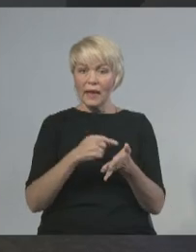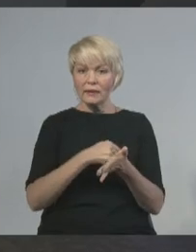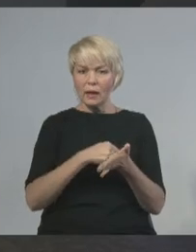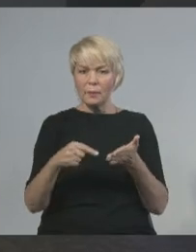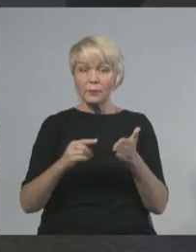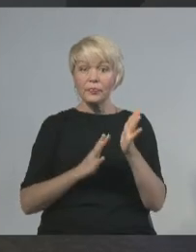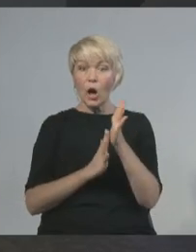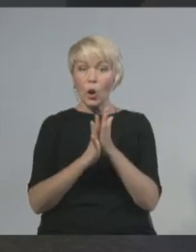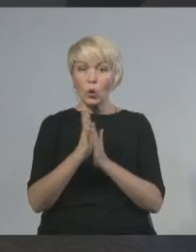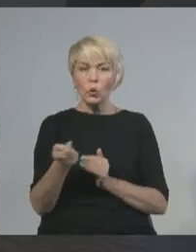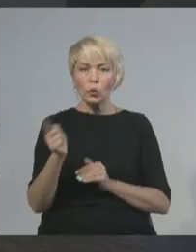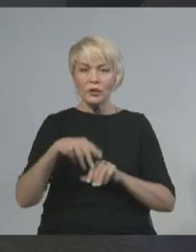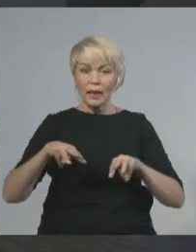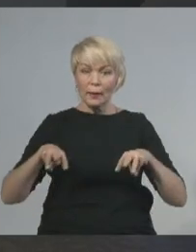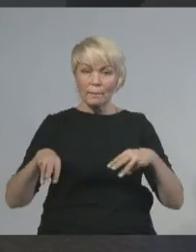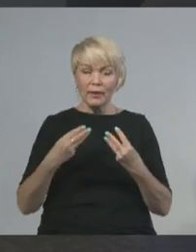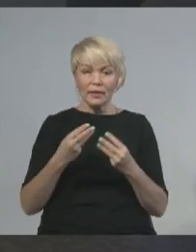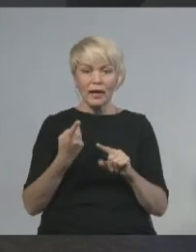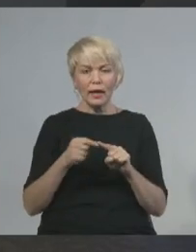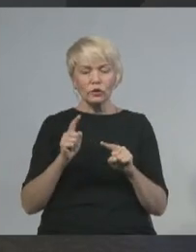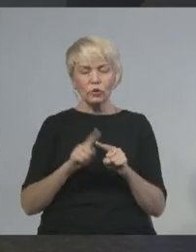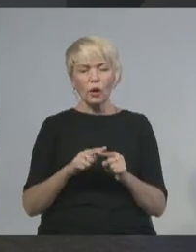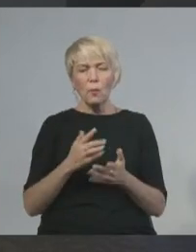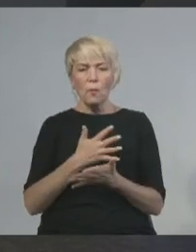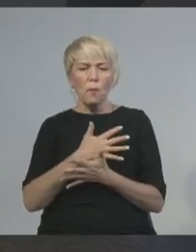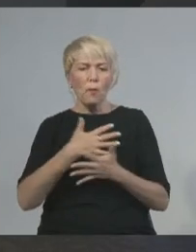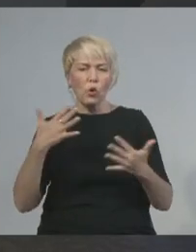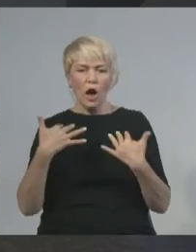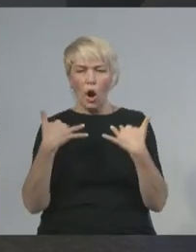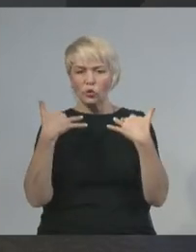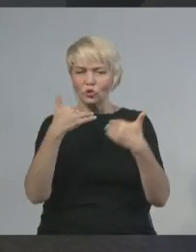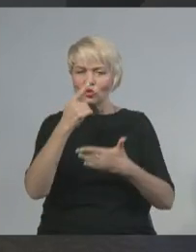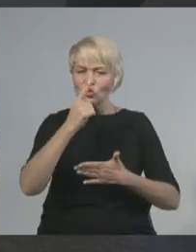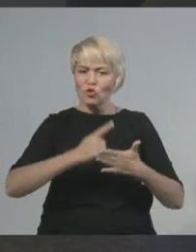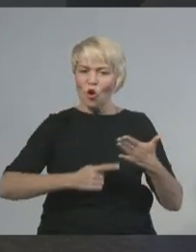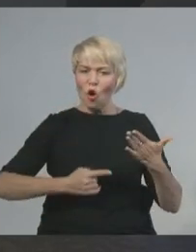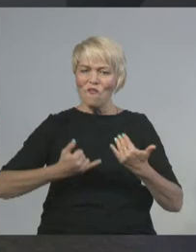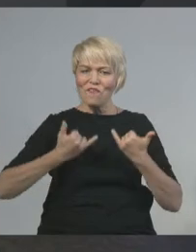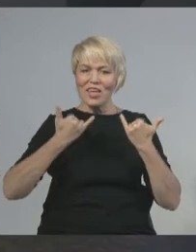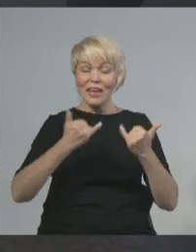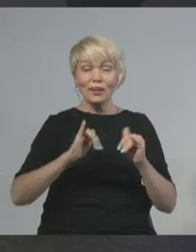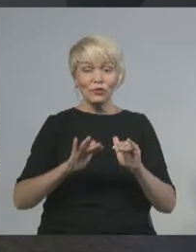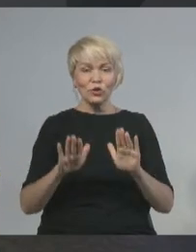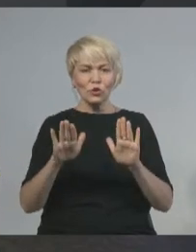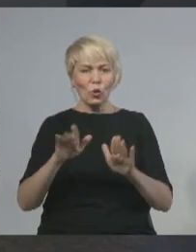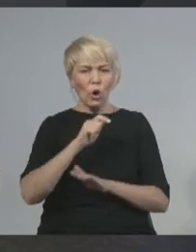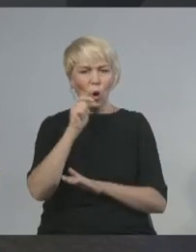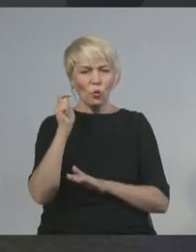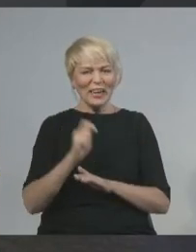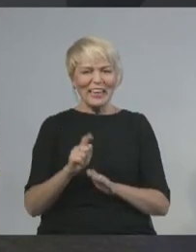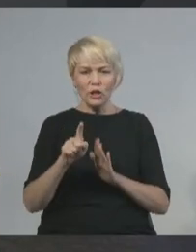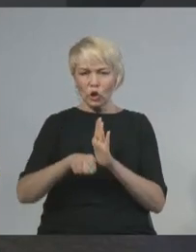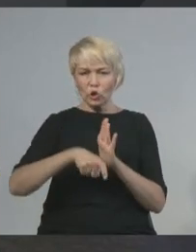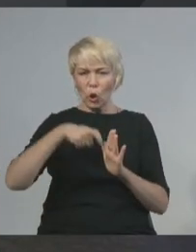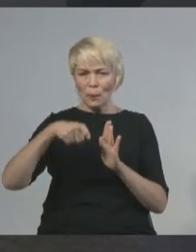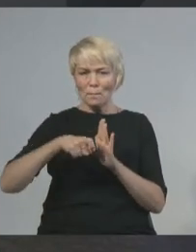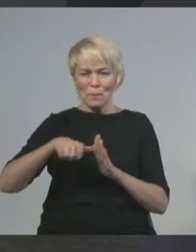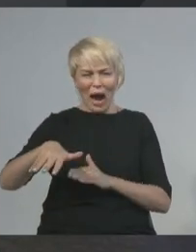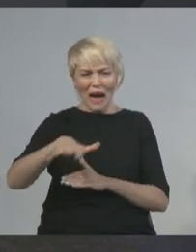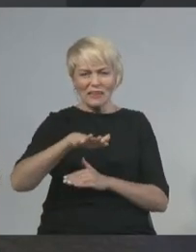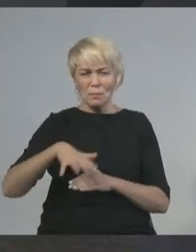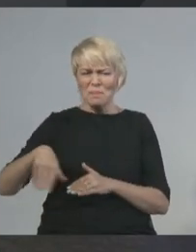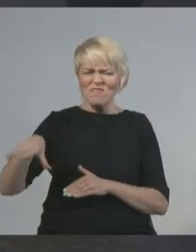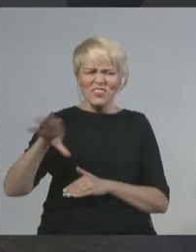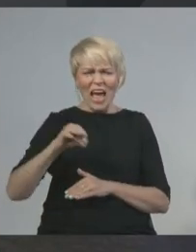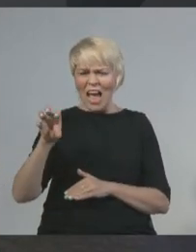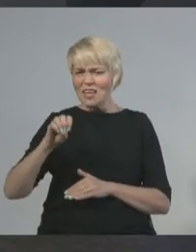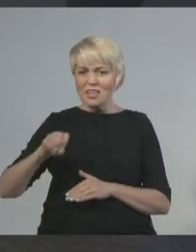you need to say that the traffic those media who were trusted managed to increase their